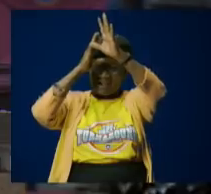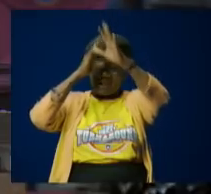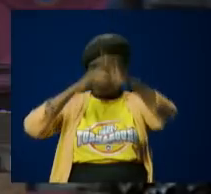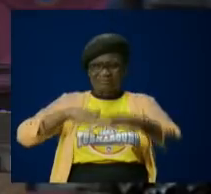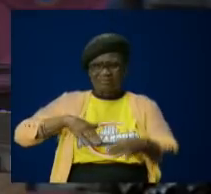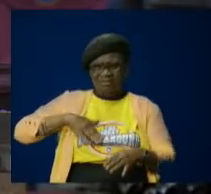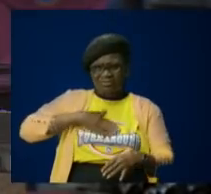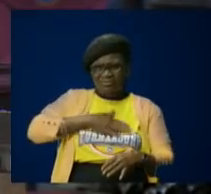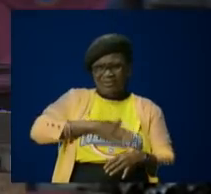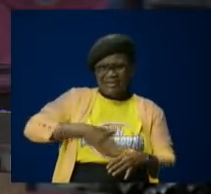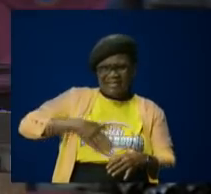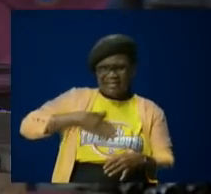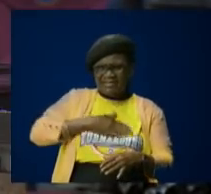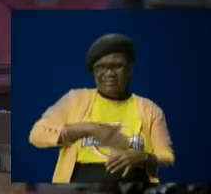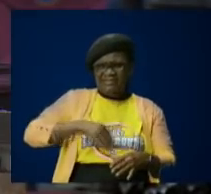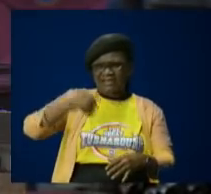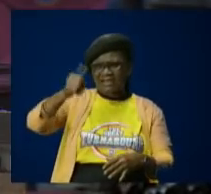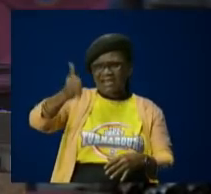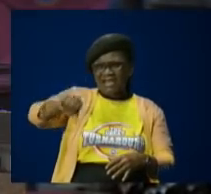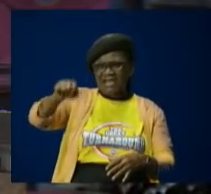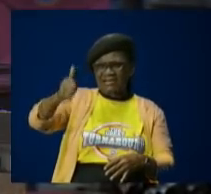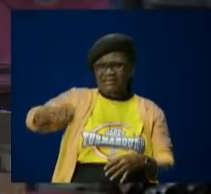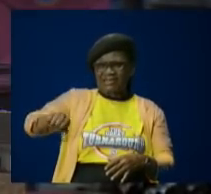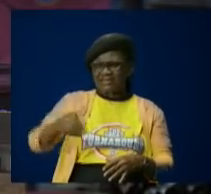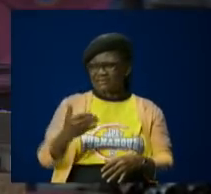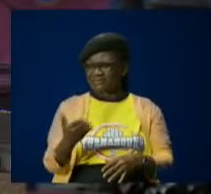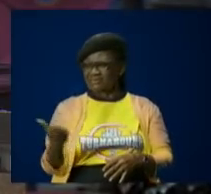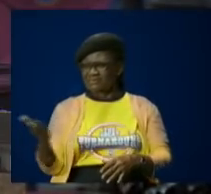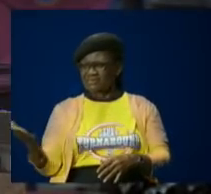please, anything in my life